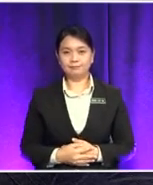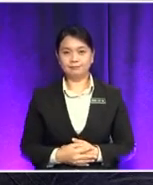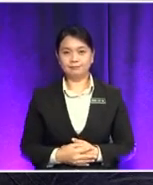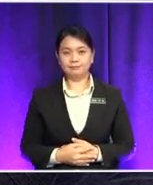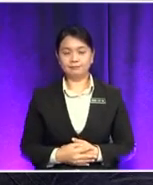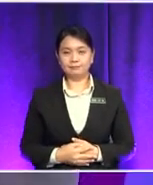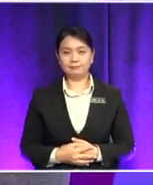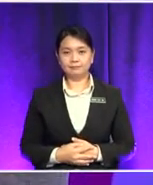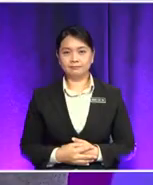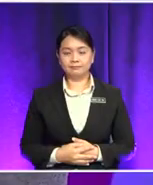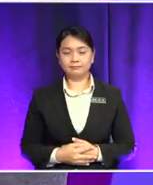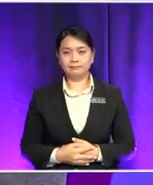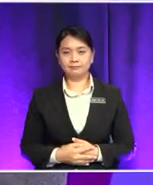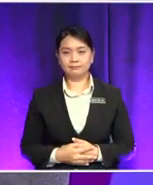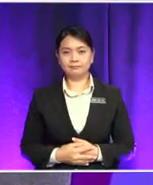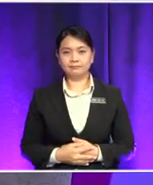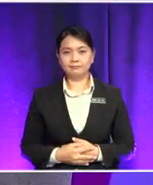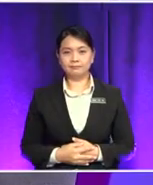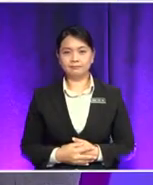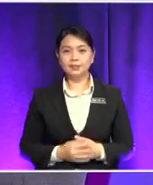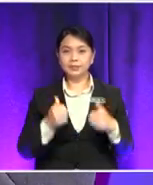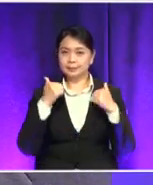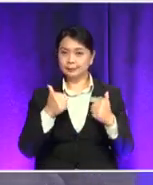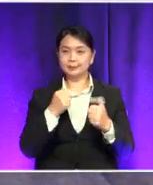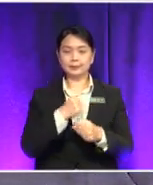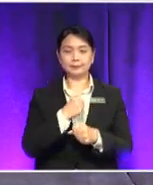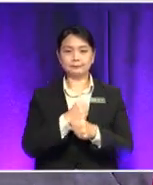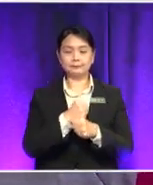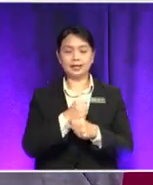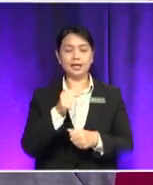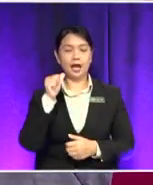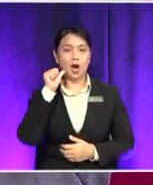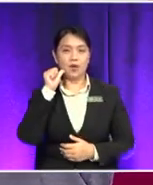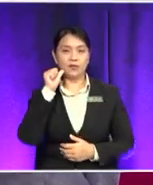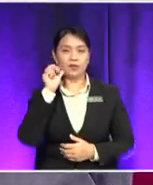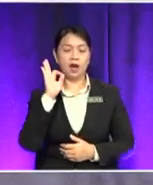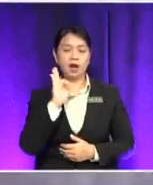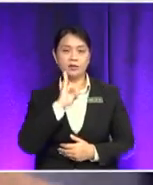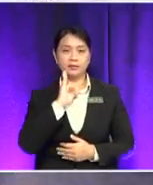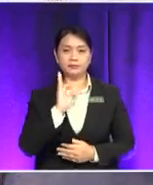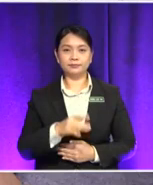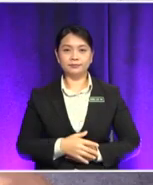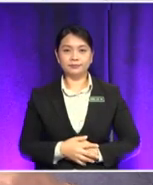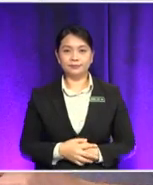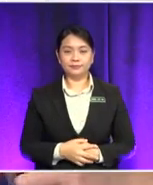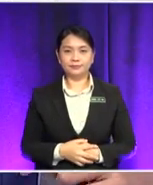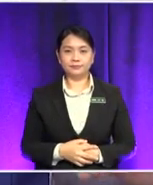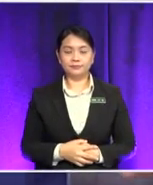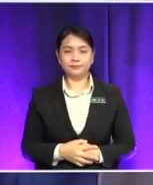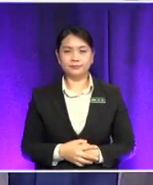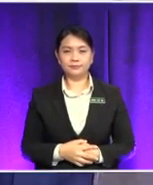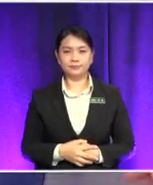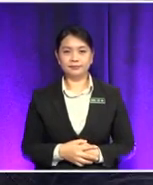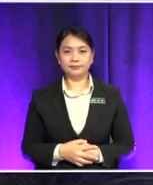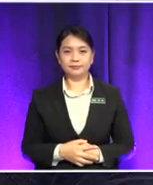Alpha. Because it says here, yes, dear sir or madam. Madam. Yes. Right. Appropriate